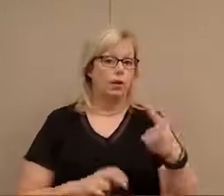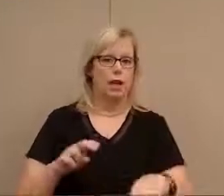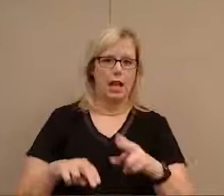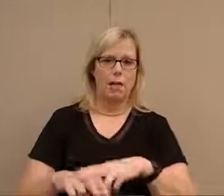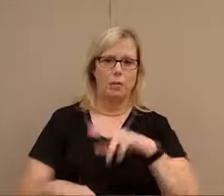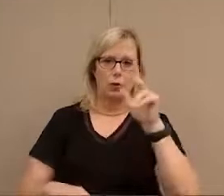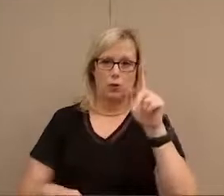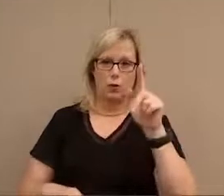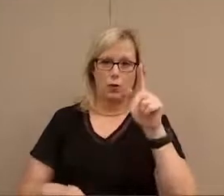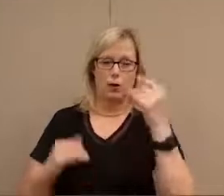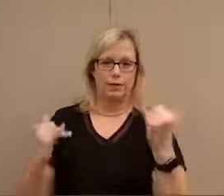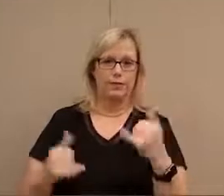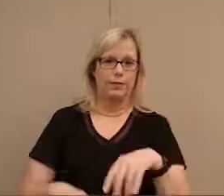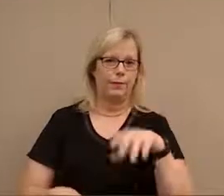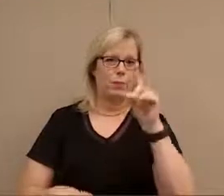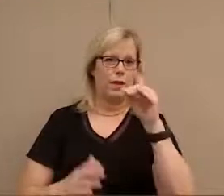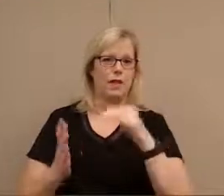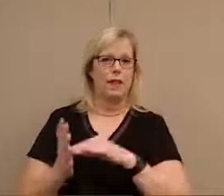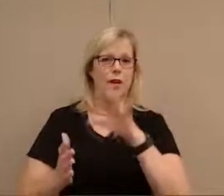up 21 to